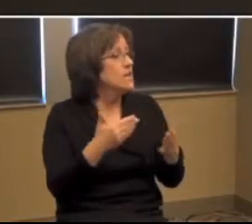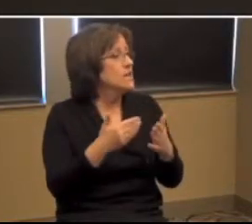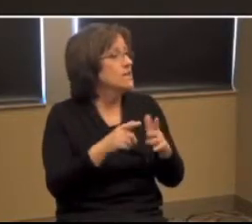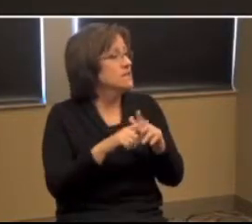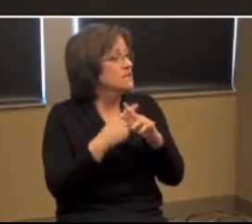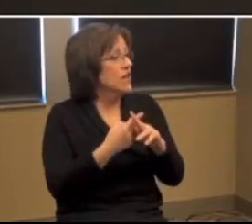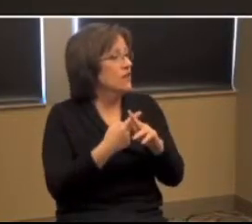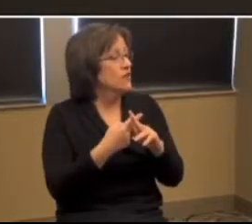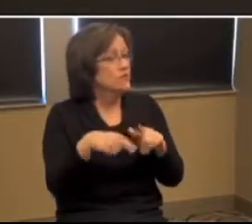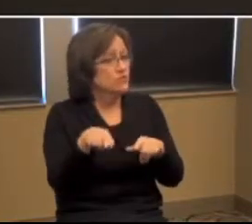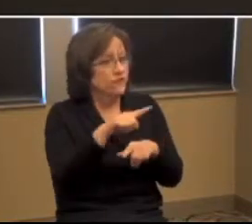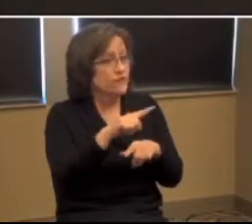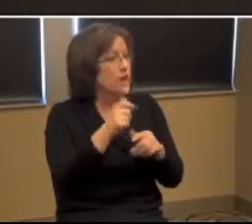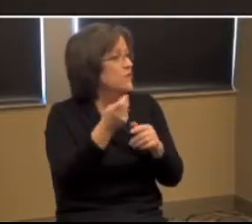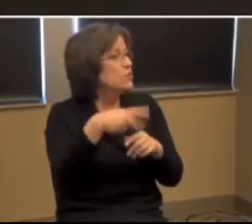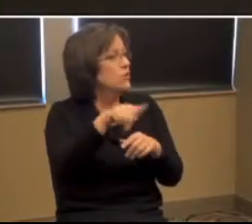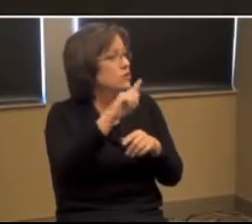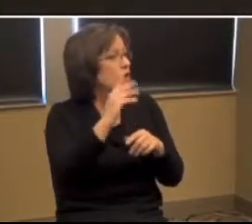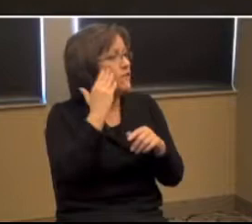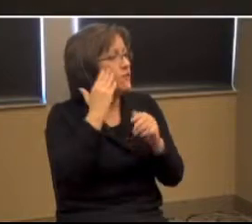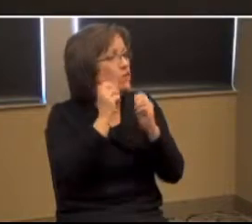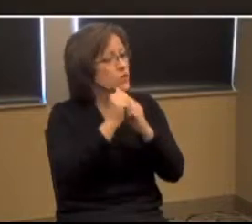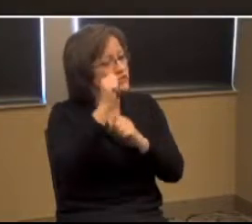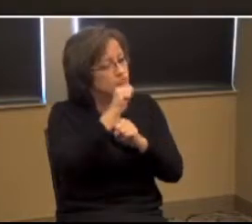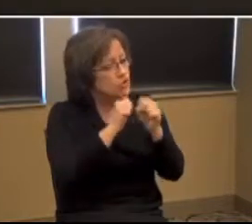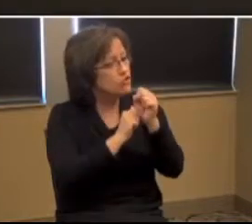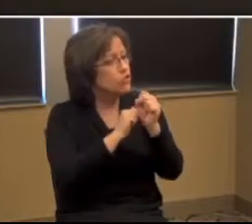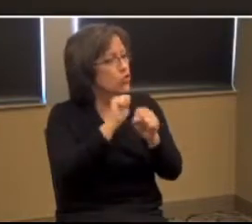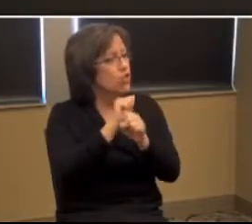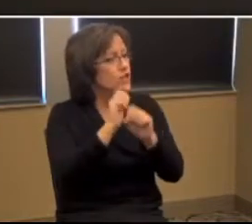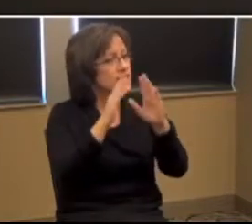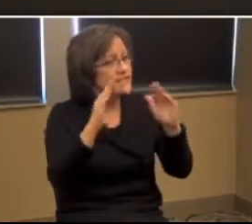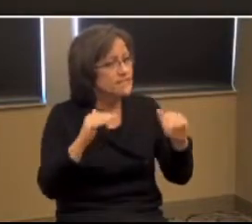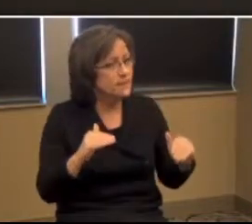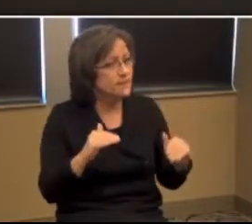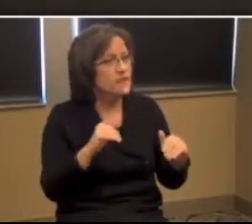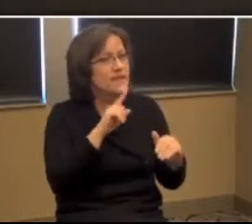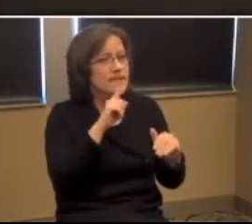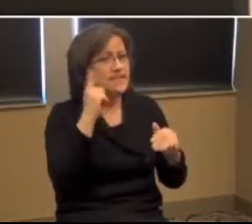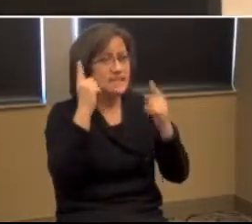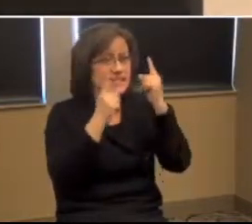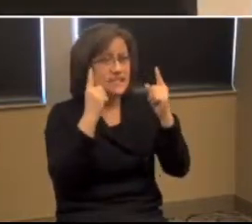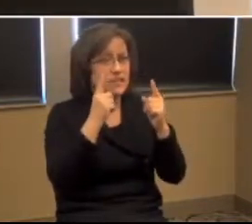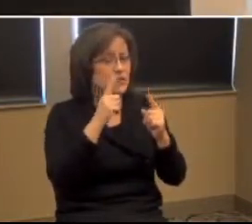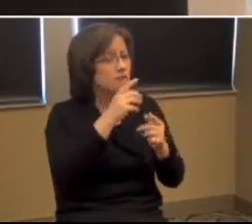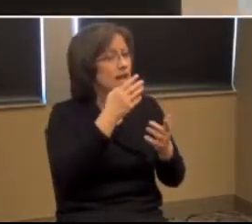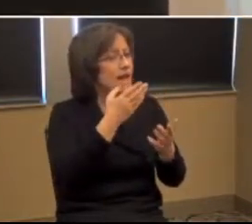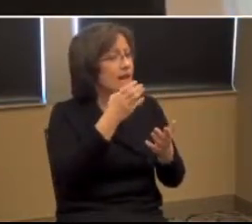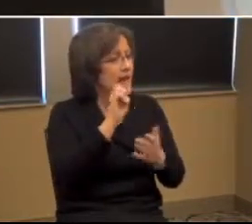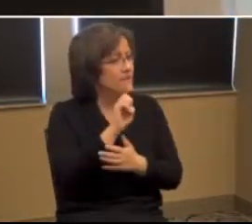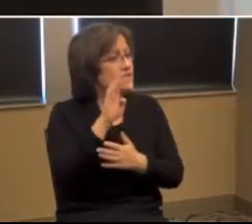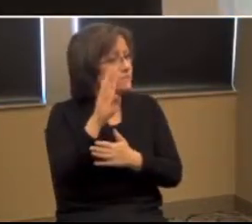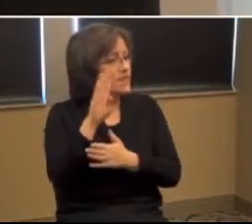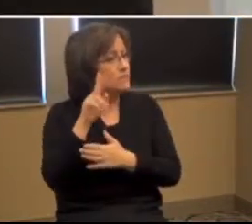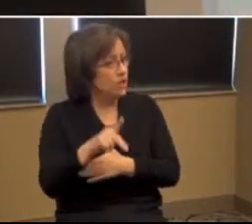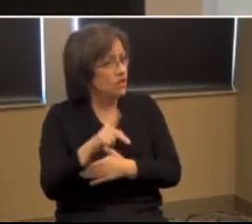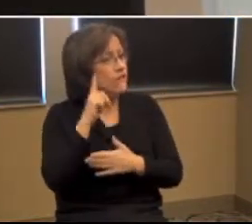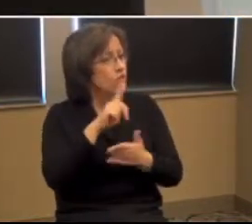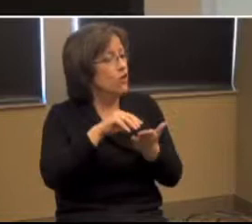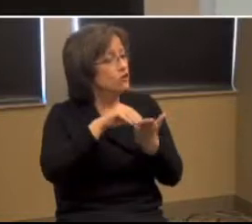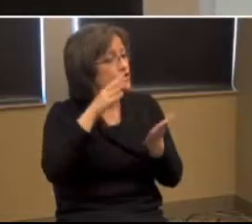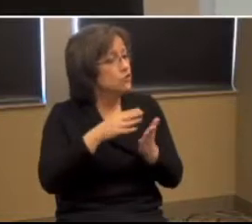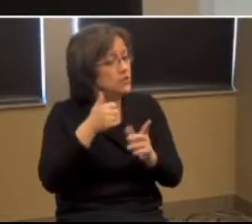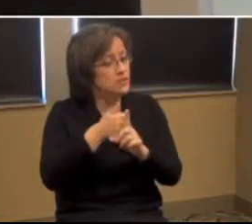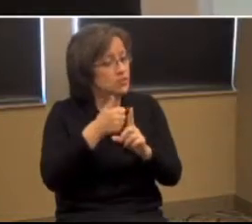you are familiar with those. Structured work systems are considered an evidence-based practice for students with autism